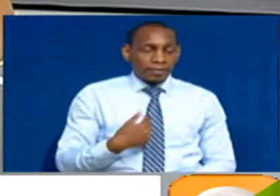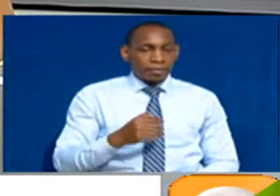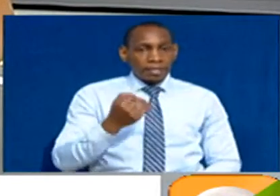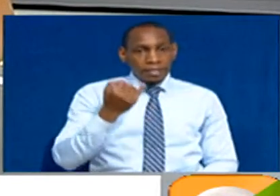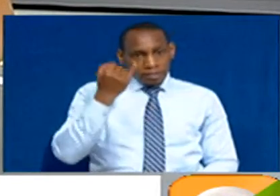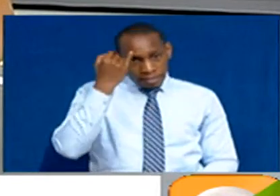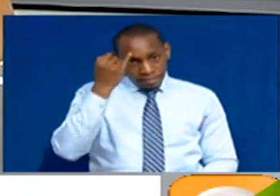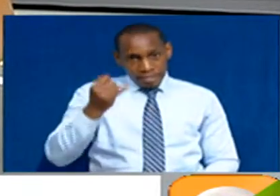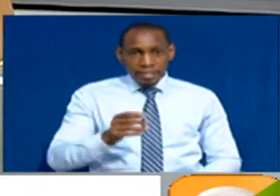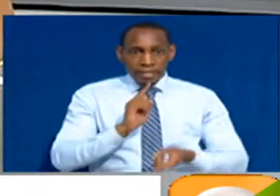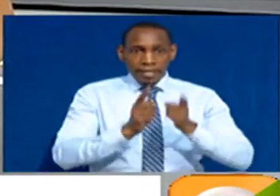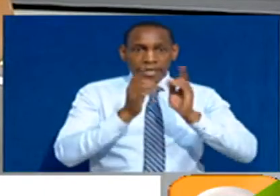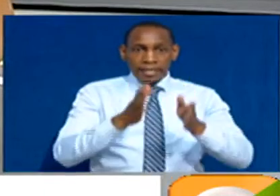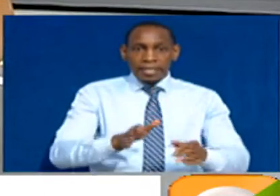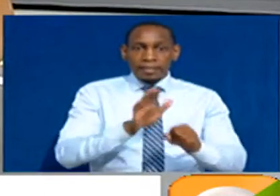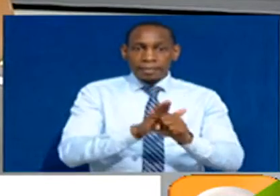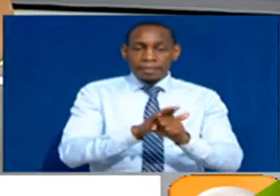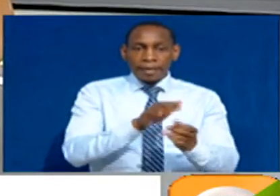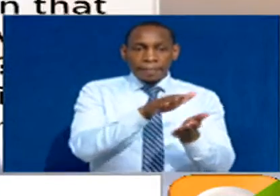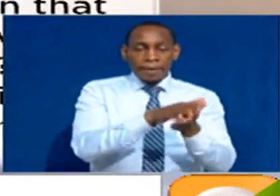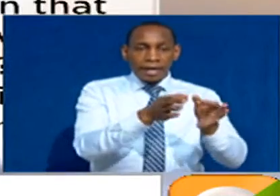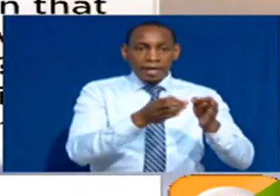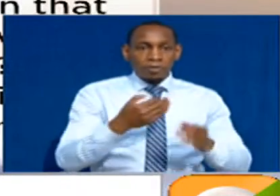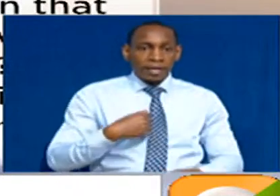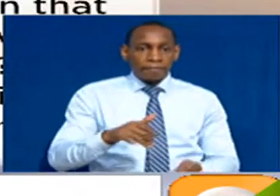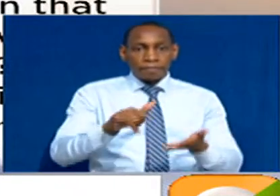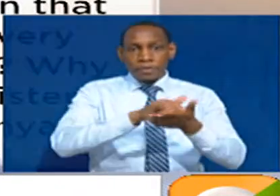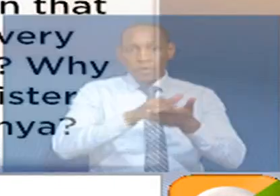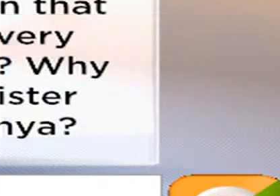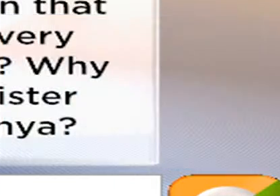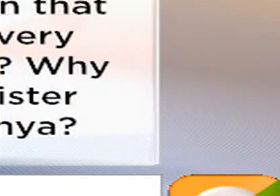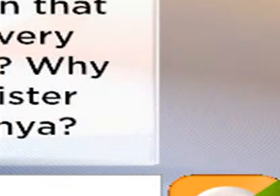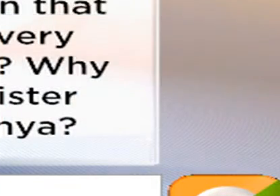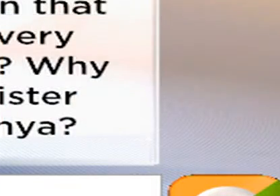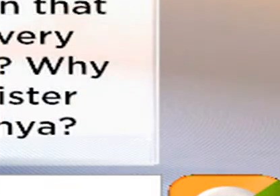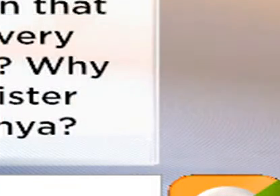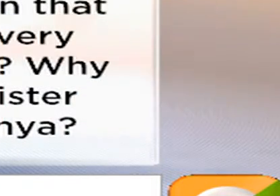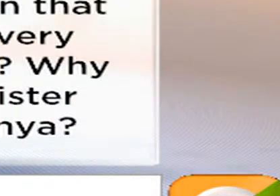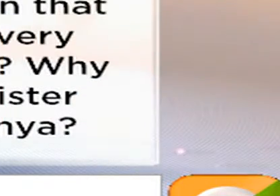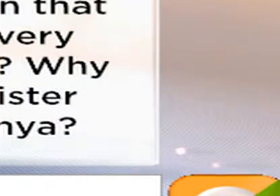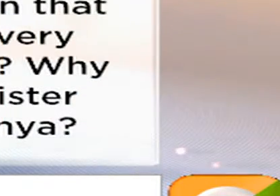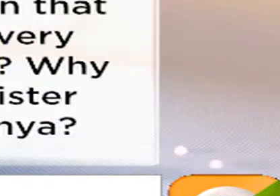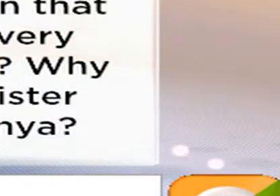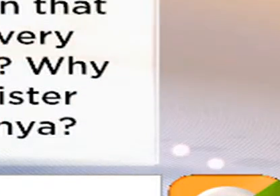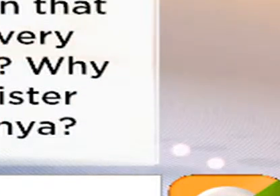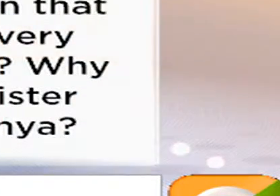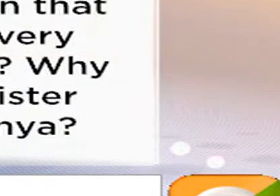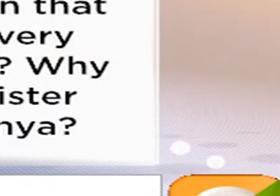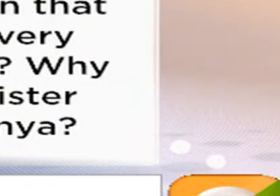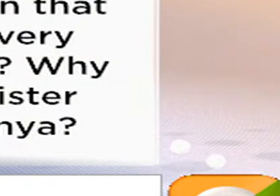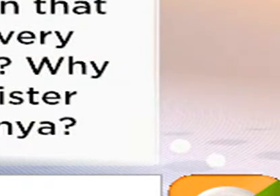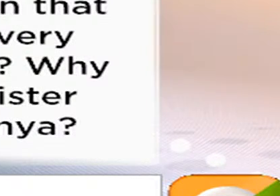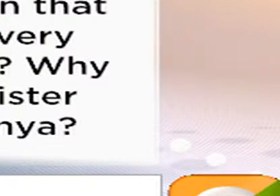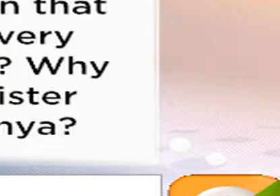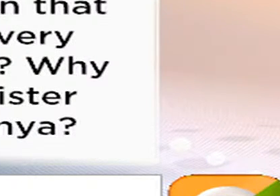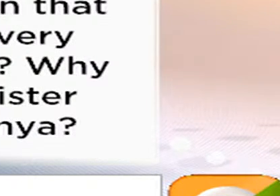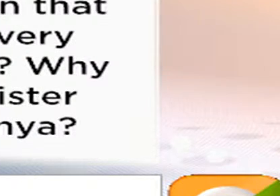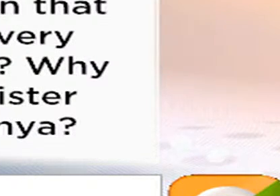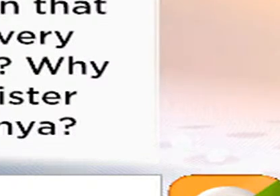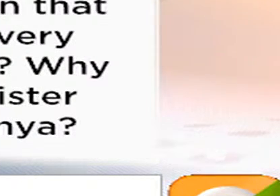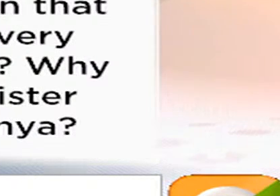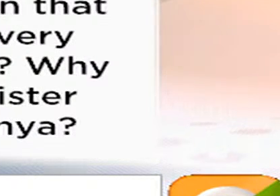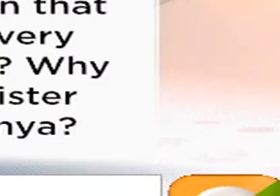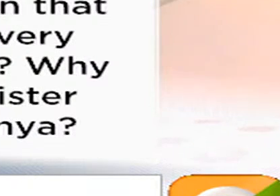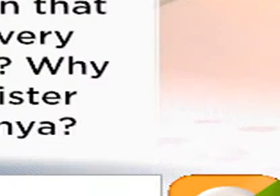of our athletes have bank accounts in New York, in London, and when they win a race, the money is deposited there. But I think this viewer wants to know